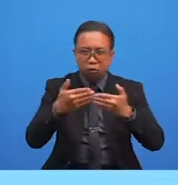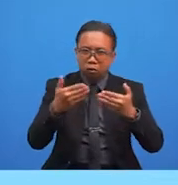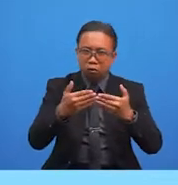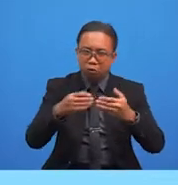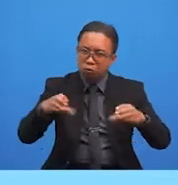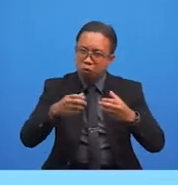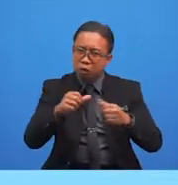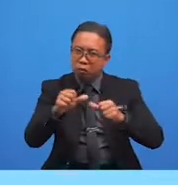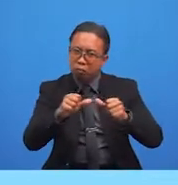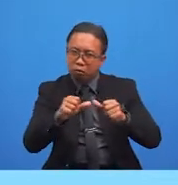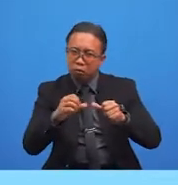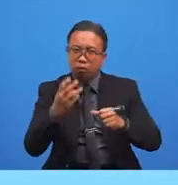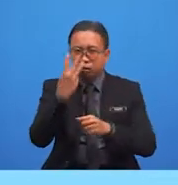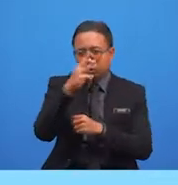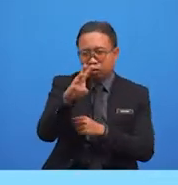more diseases.